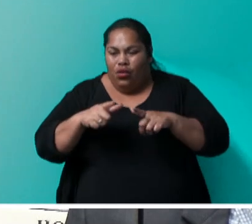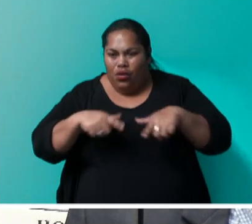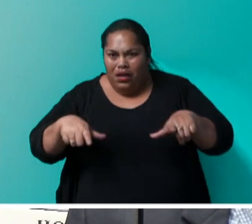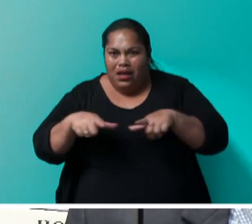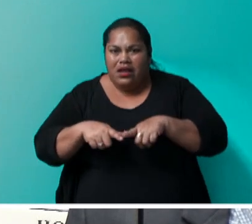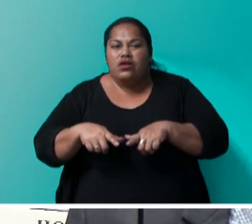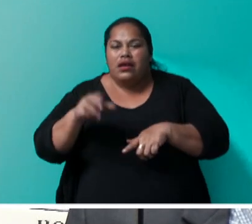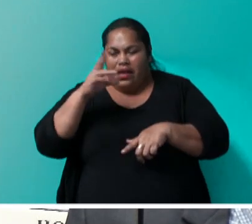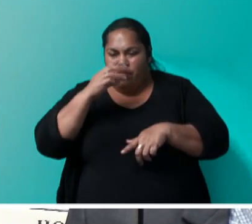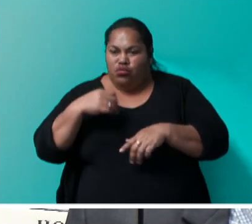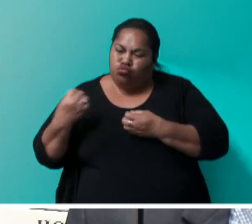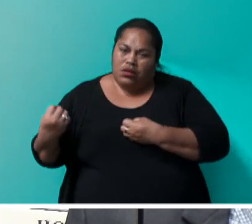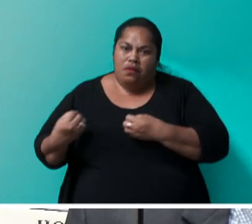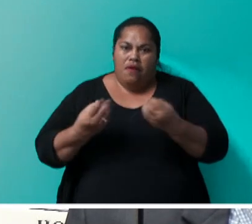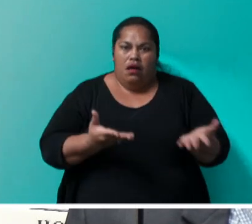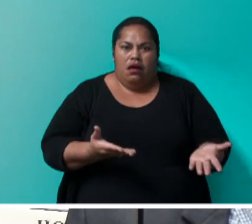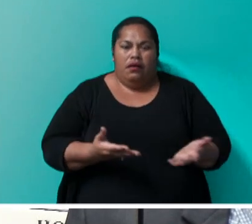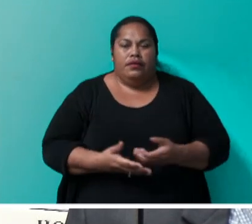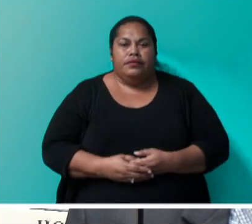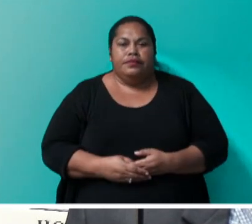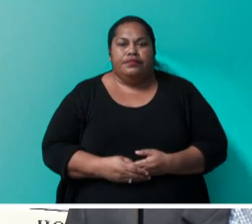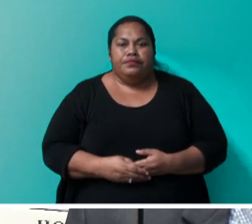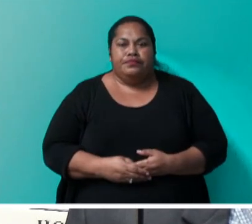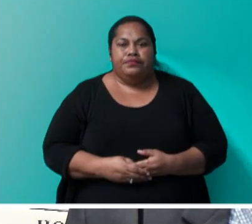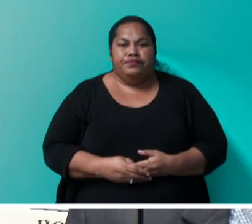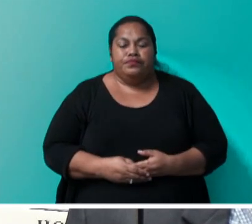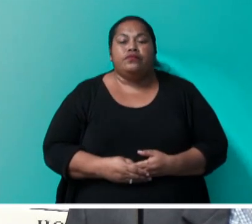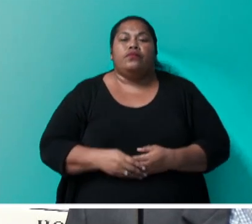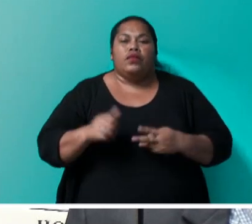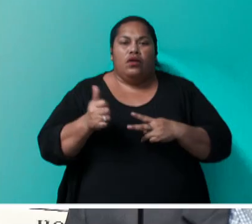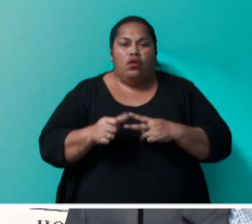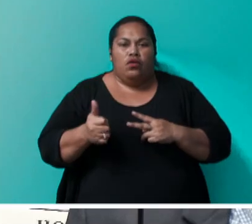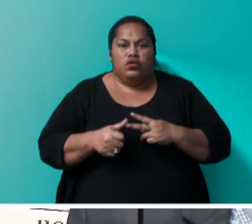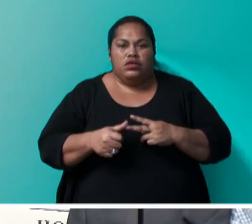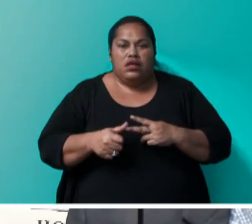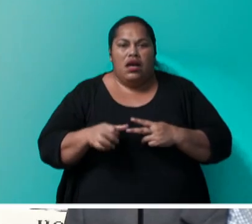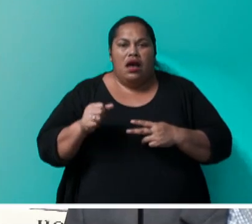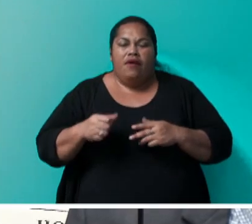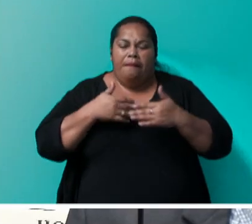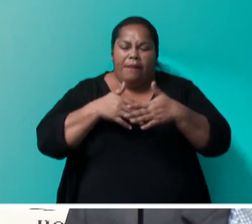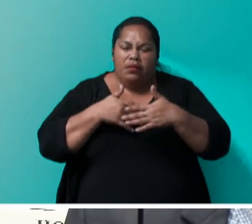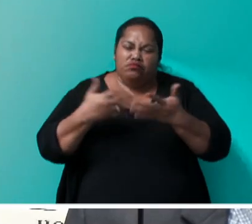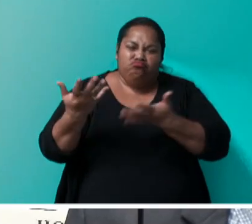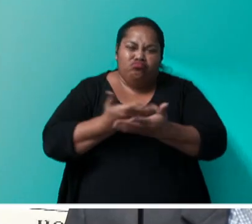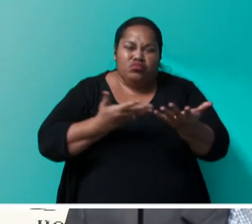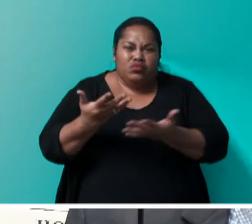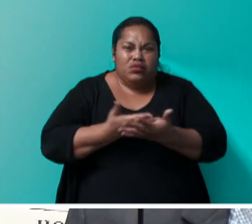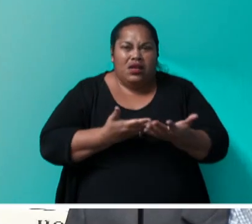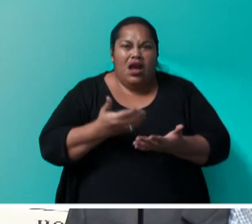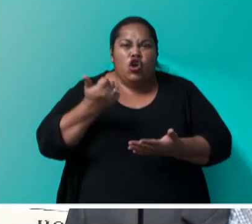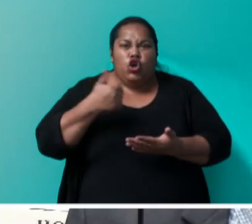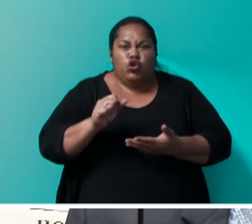cane. Mr. Speaker, there is also have been a considerable public discussion about using rail